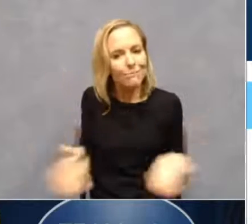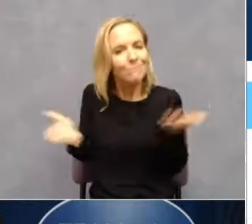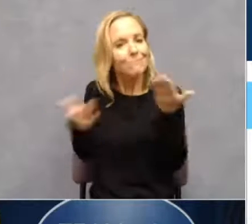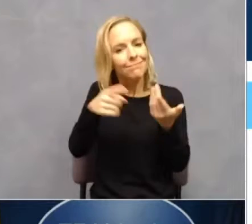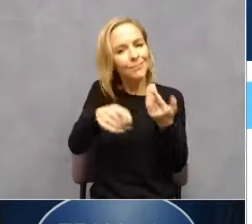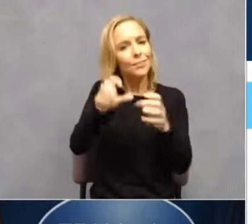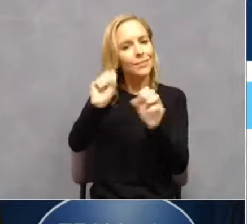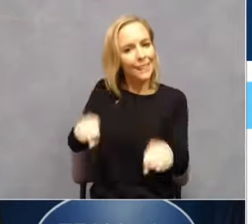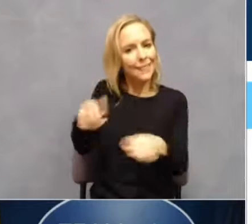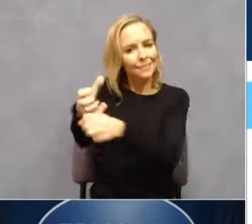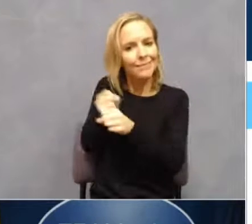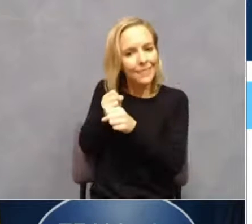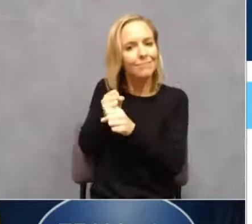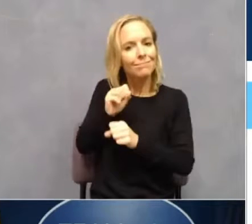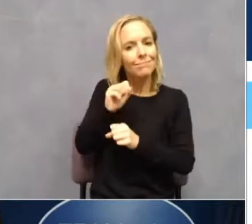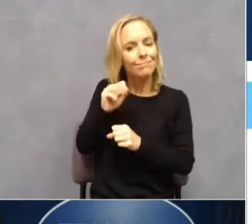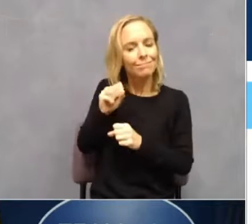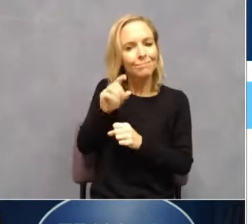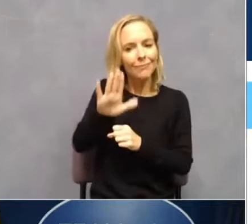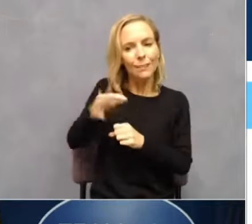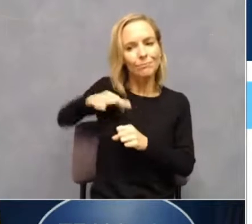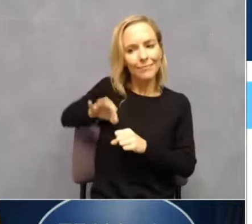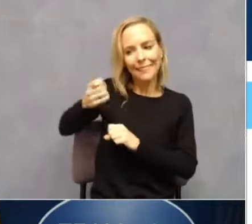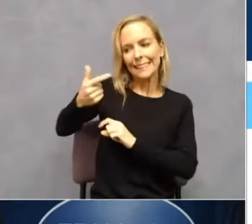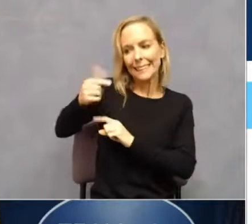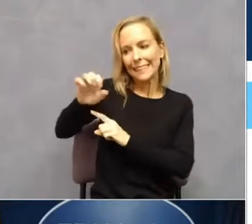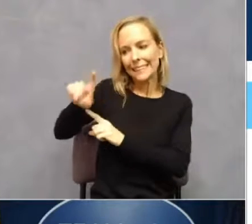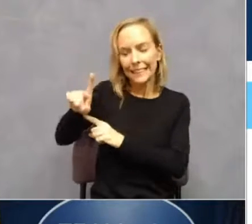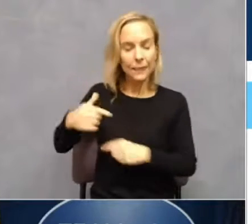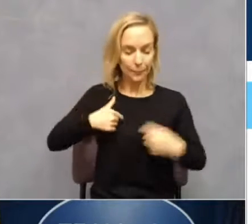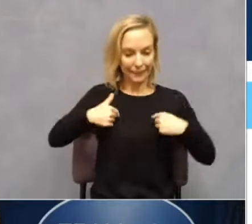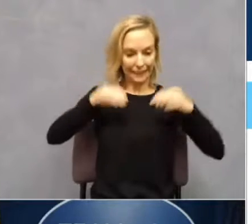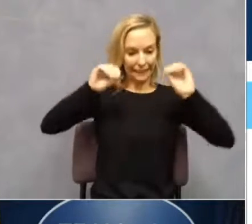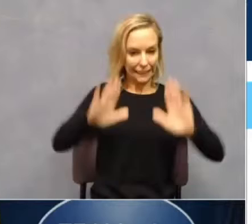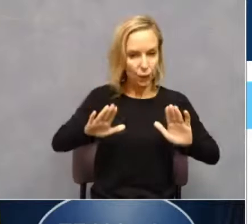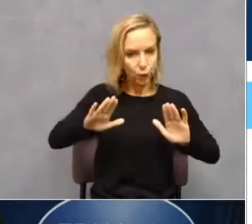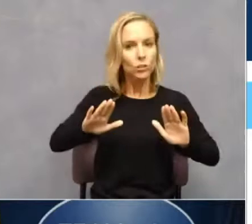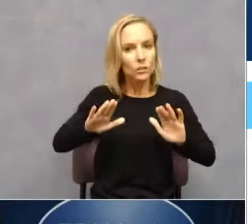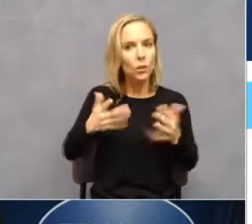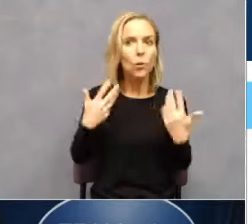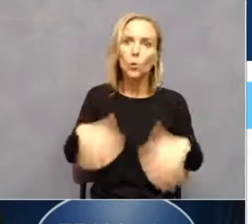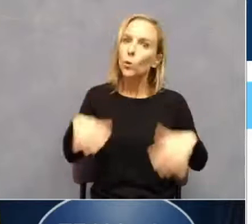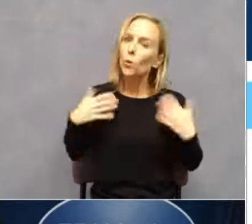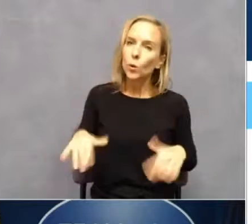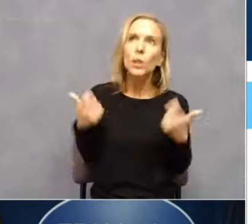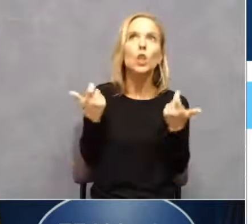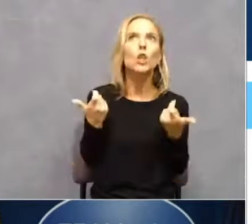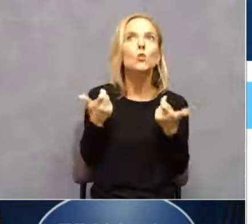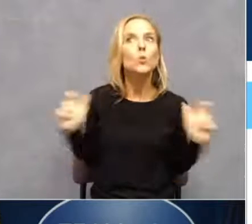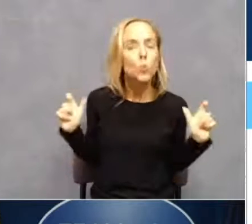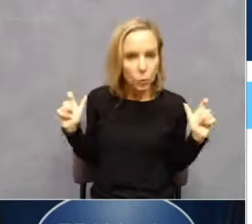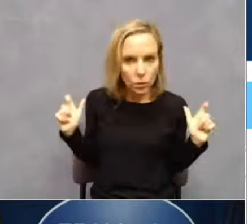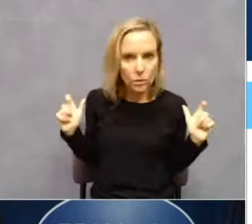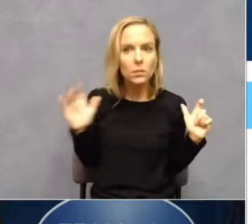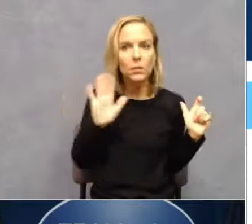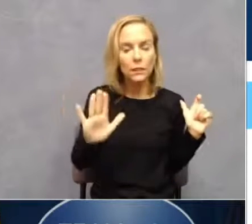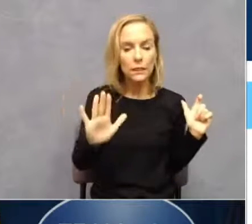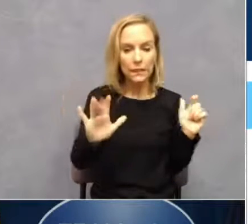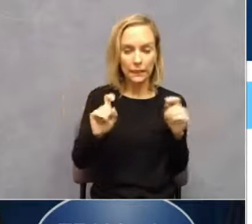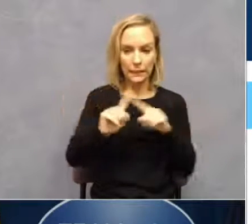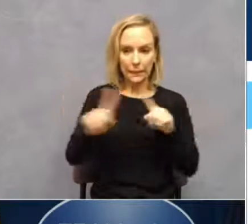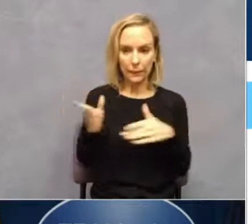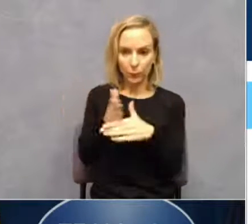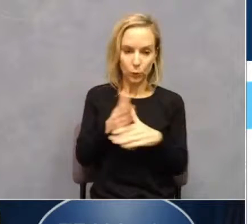GED. As a teacher, I cannot tell you how big of a deal that this is. I know that the difference between a high